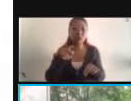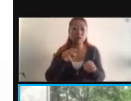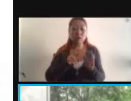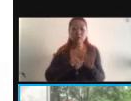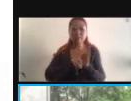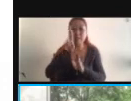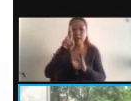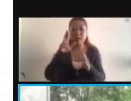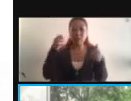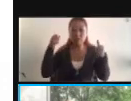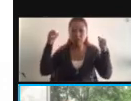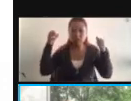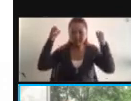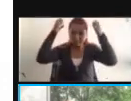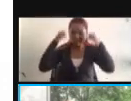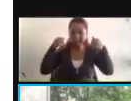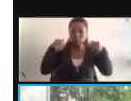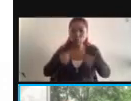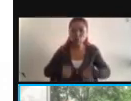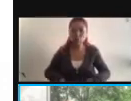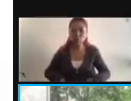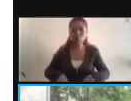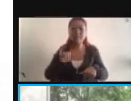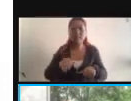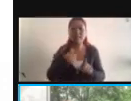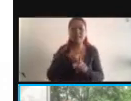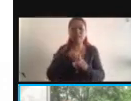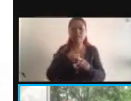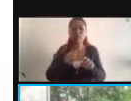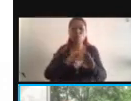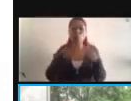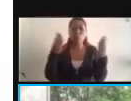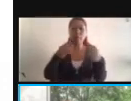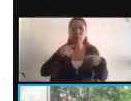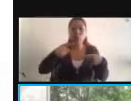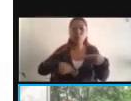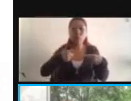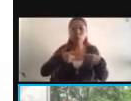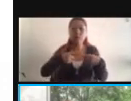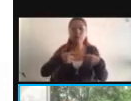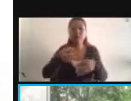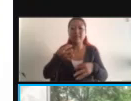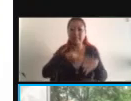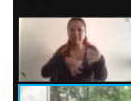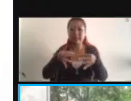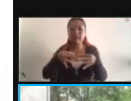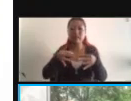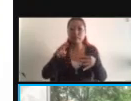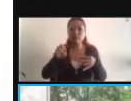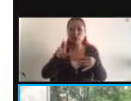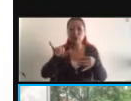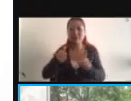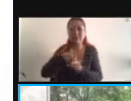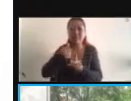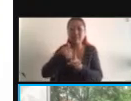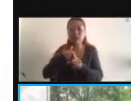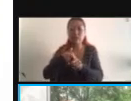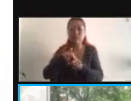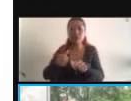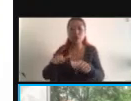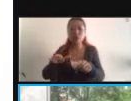flight suit was open loop, whereas the suit that was used during Mercury program was a closed loop breathing